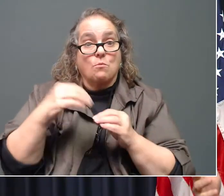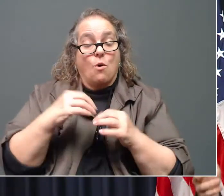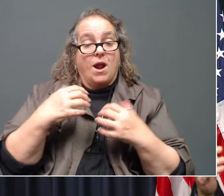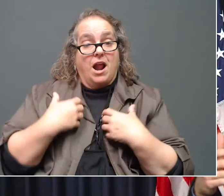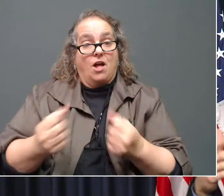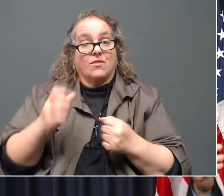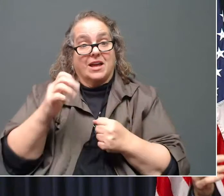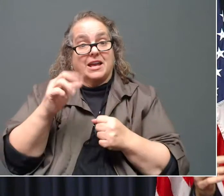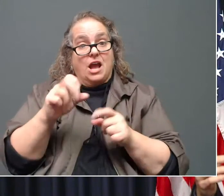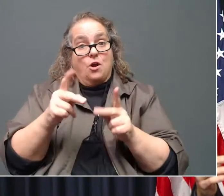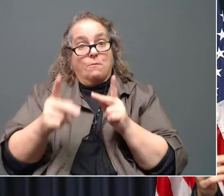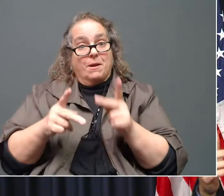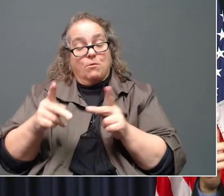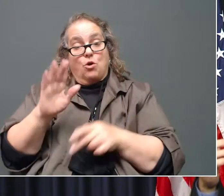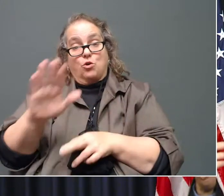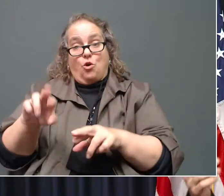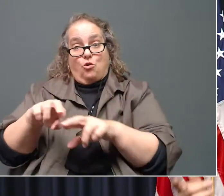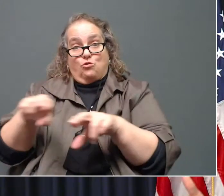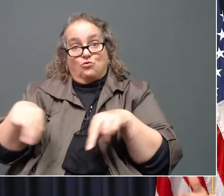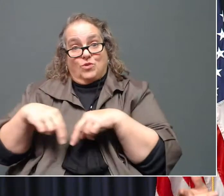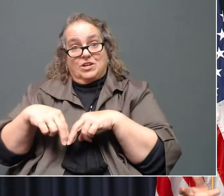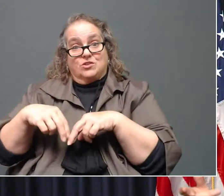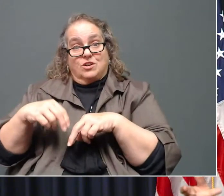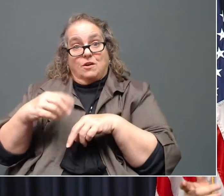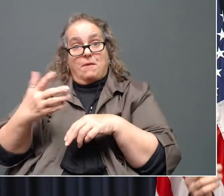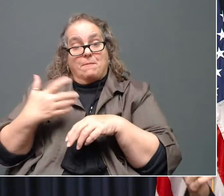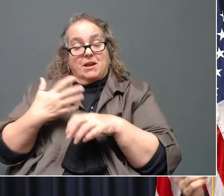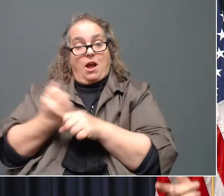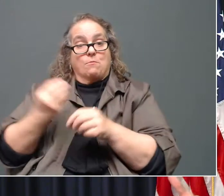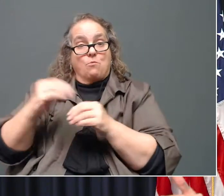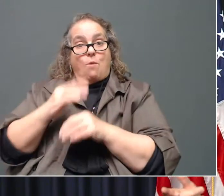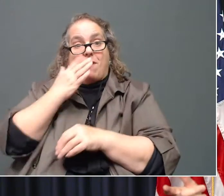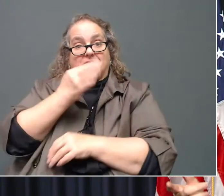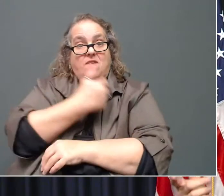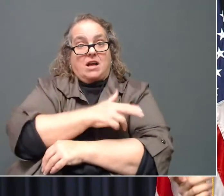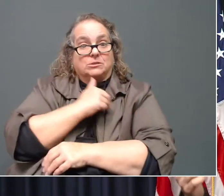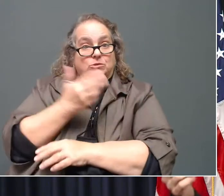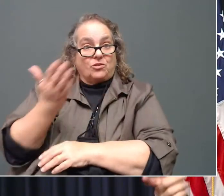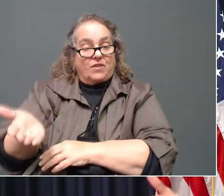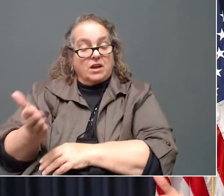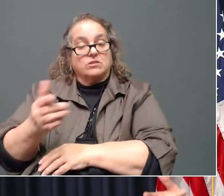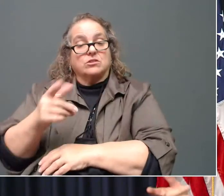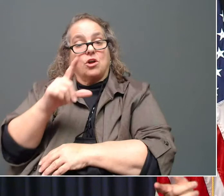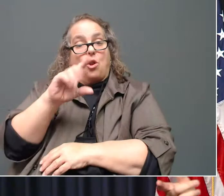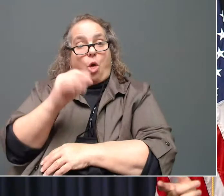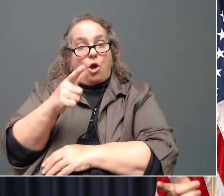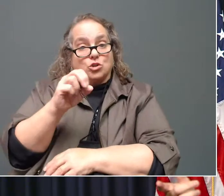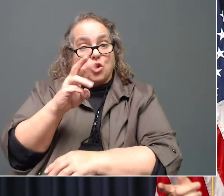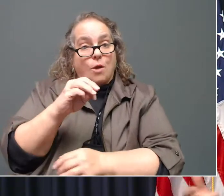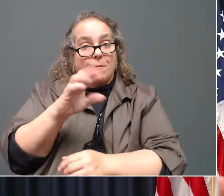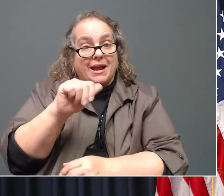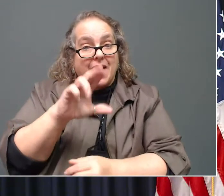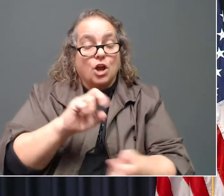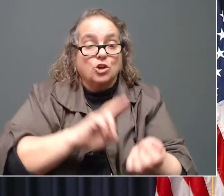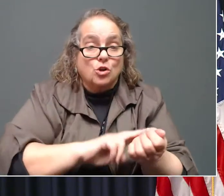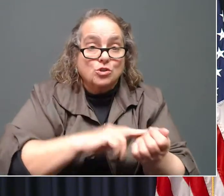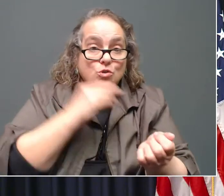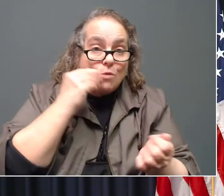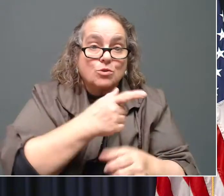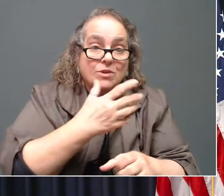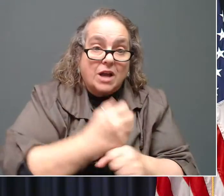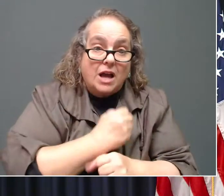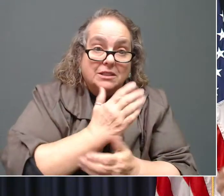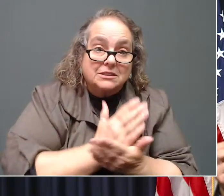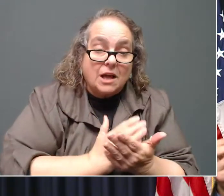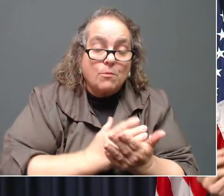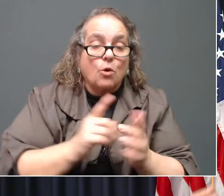may have gotten a little bit more based on that. Long-term care, if your county has a facility, you got some when